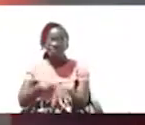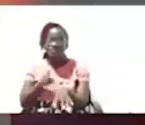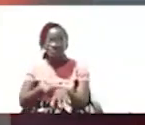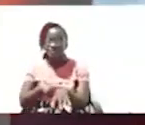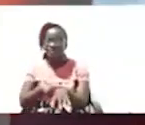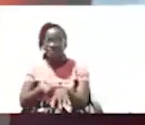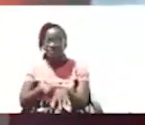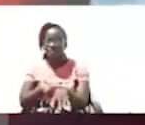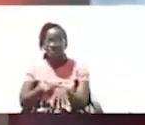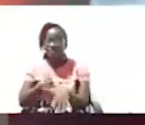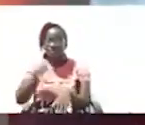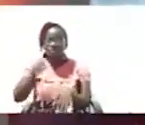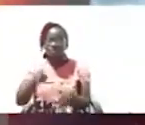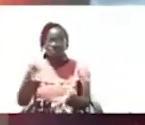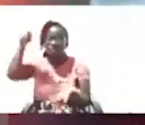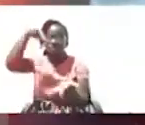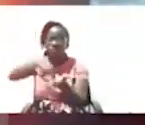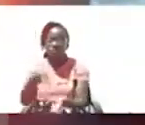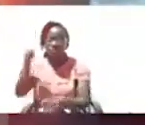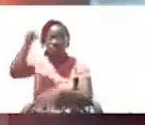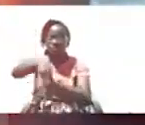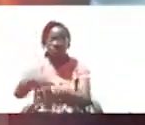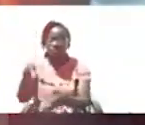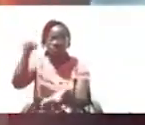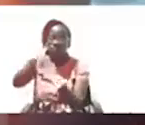no holes.